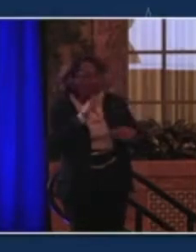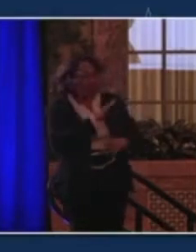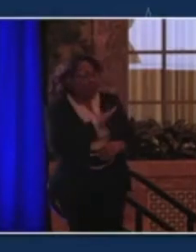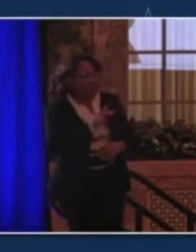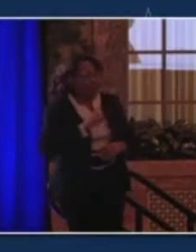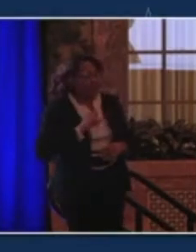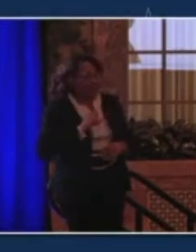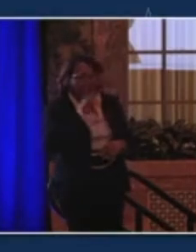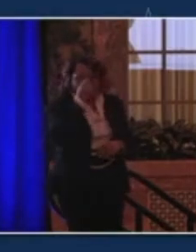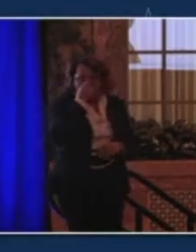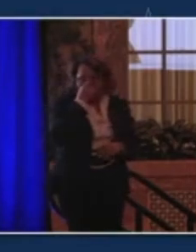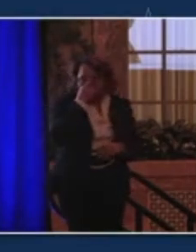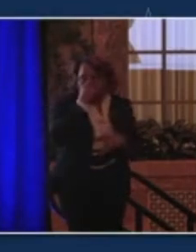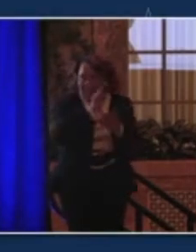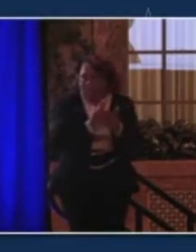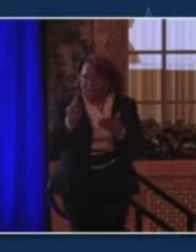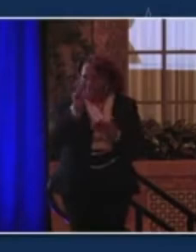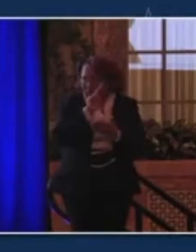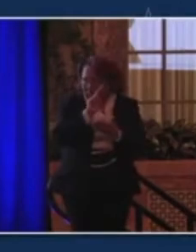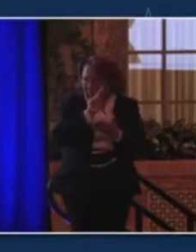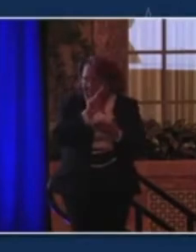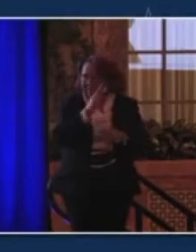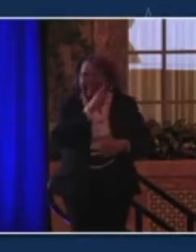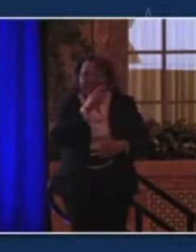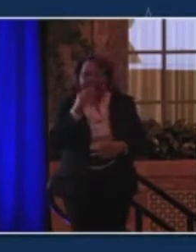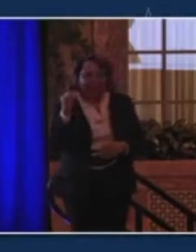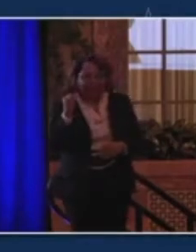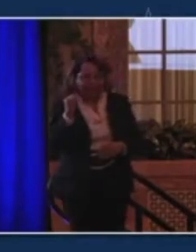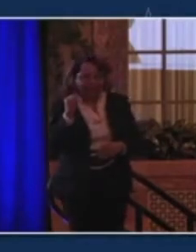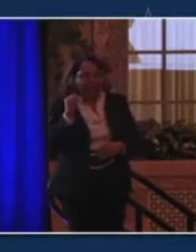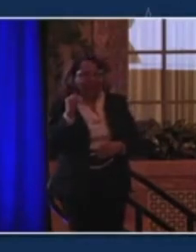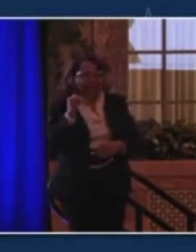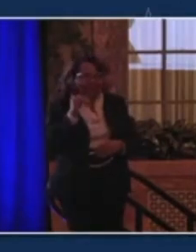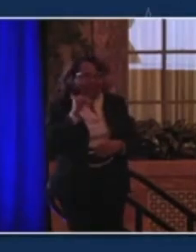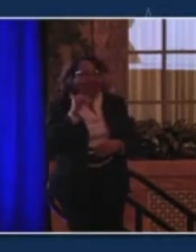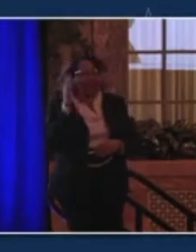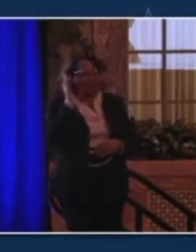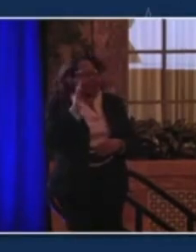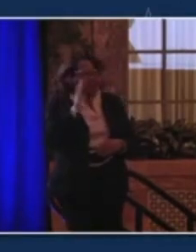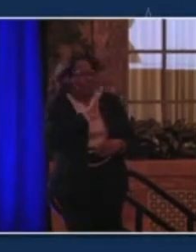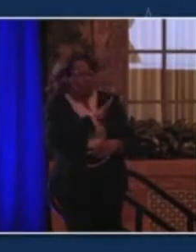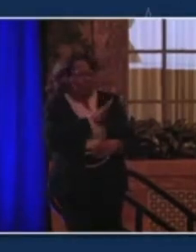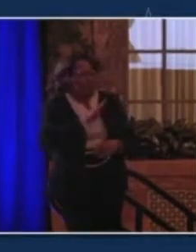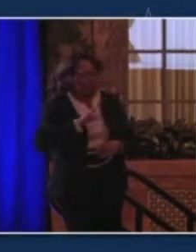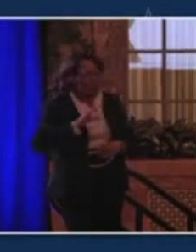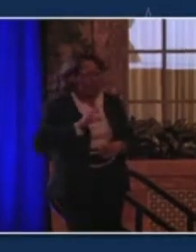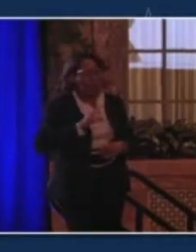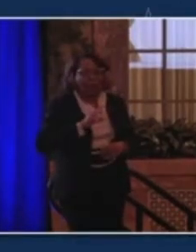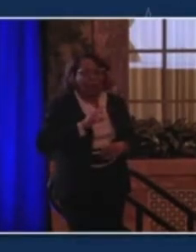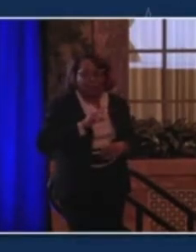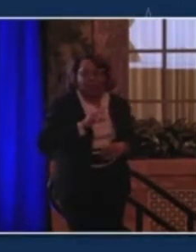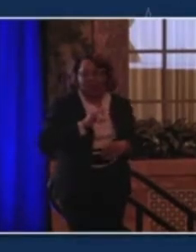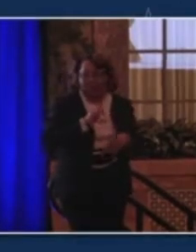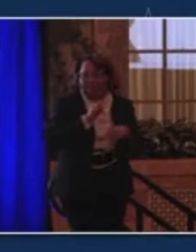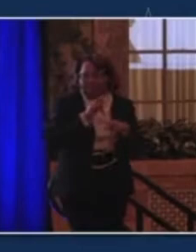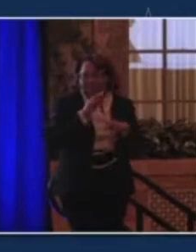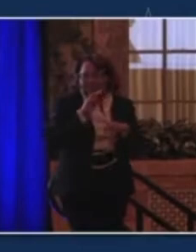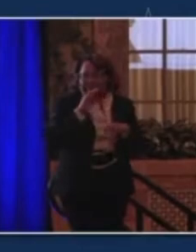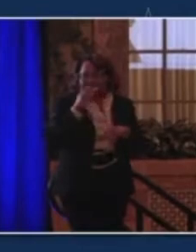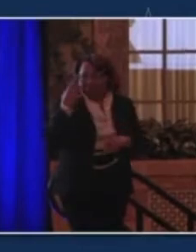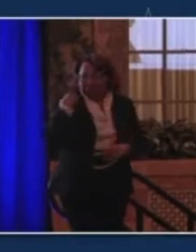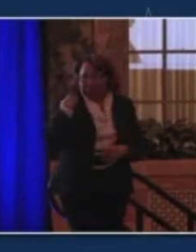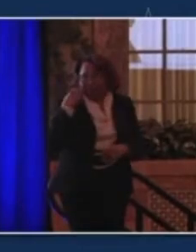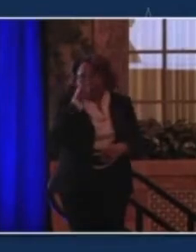of Roosevelt University and the former board chair of Roosevelt University.